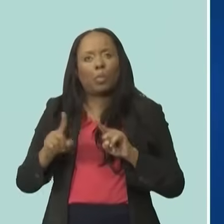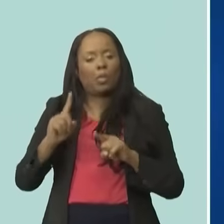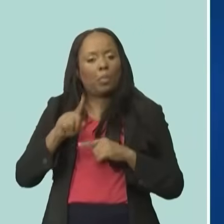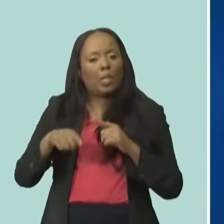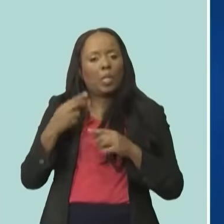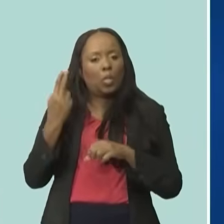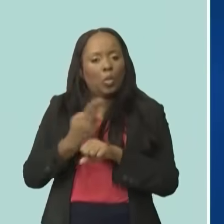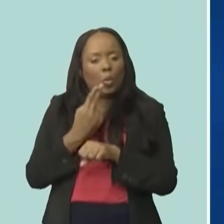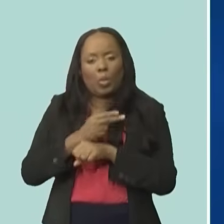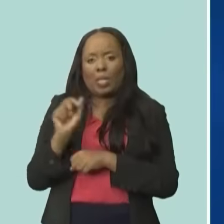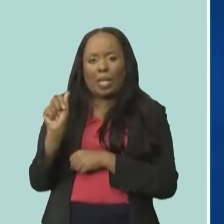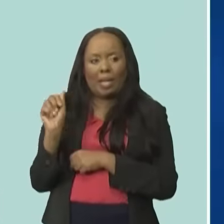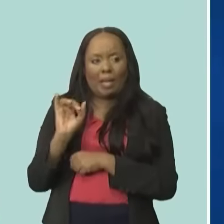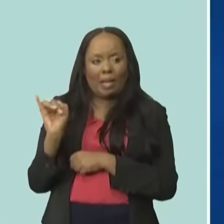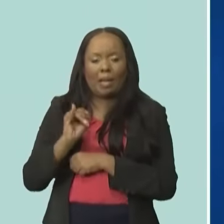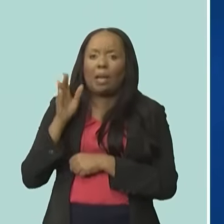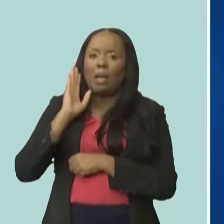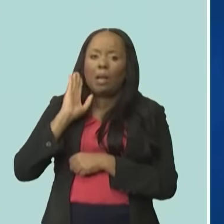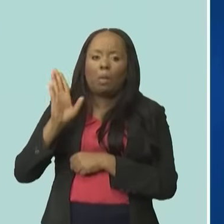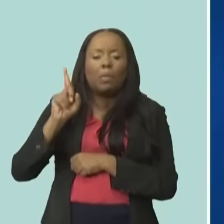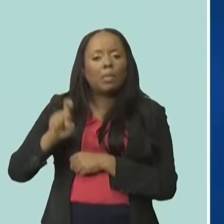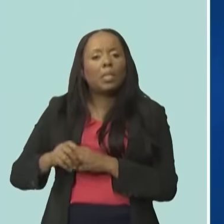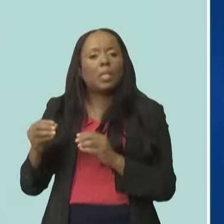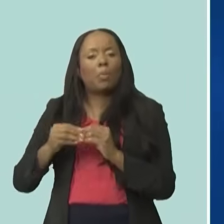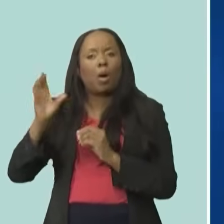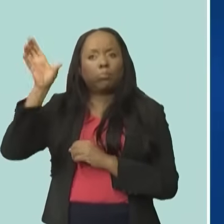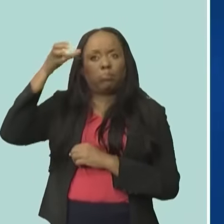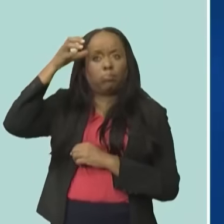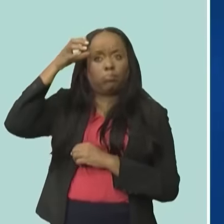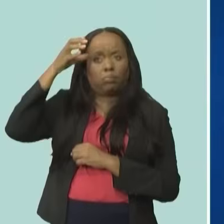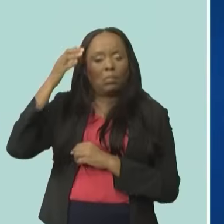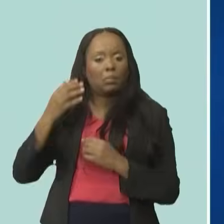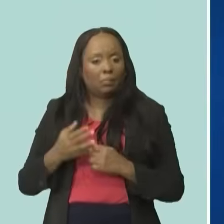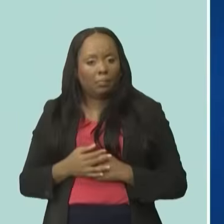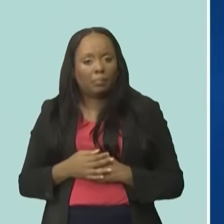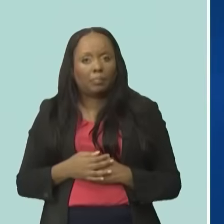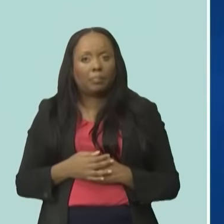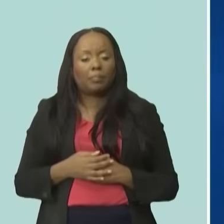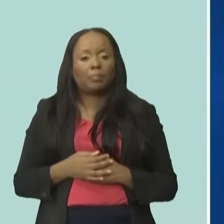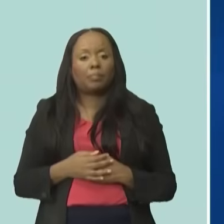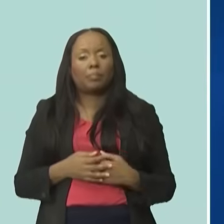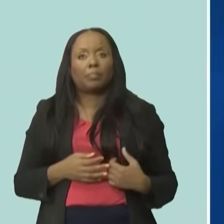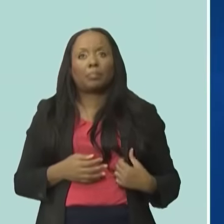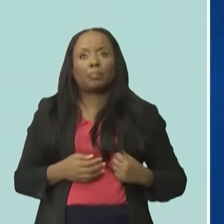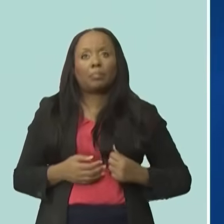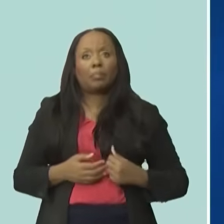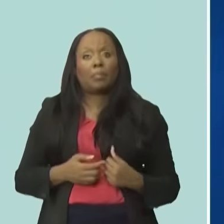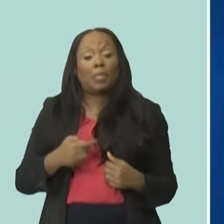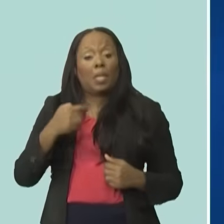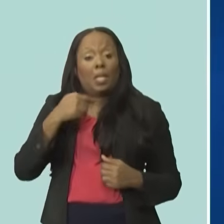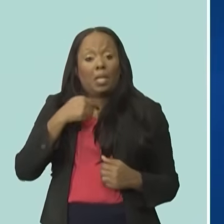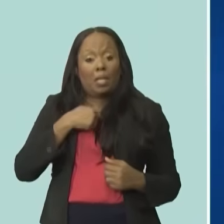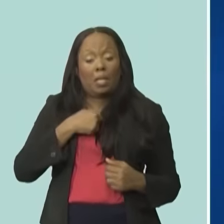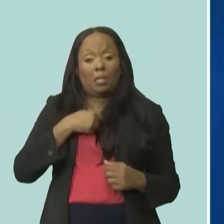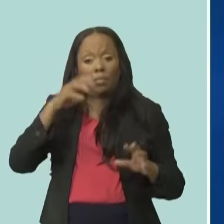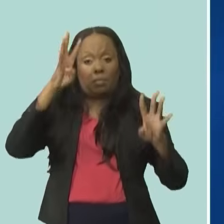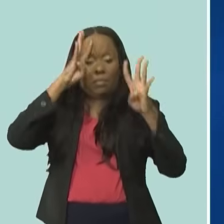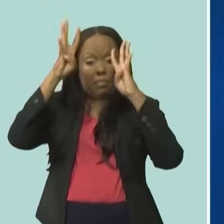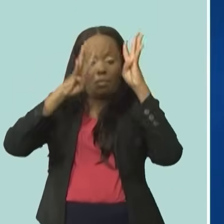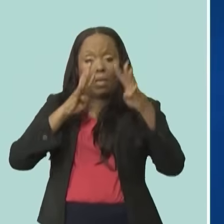AI will bring a new level of expertise to what is already in the market. I'm a software developer by heart, so we built